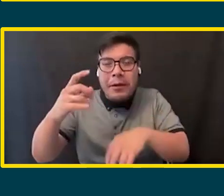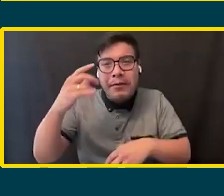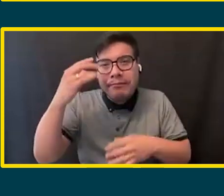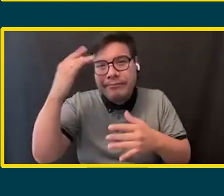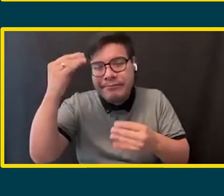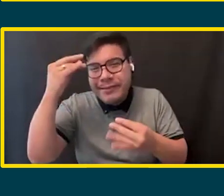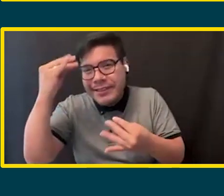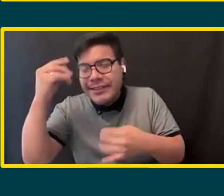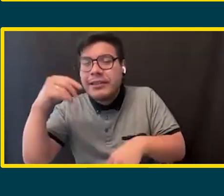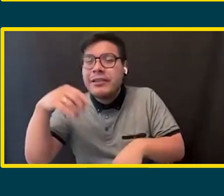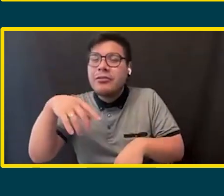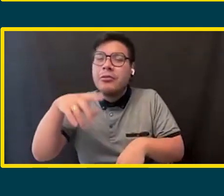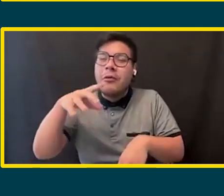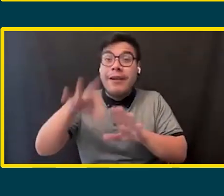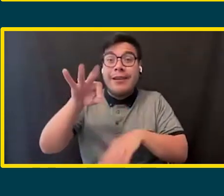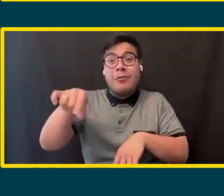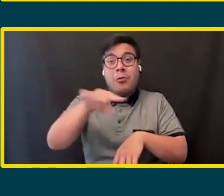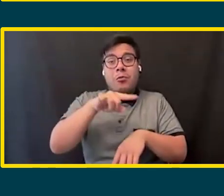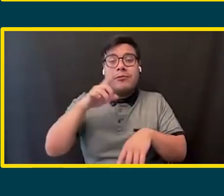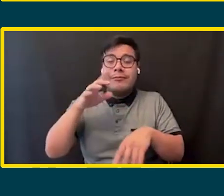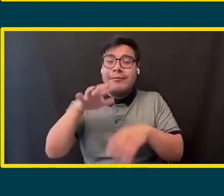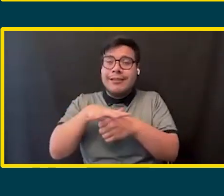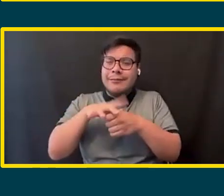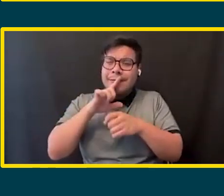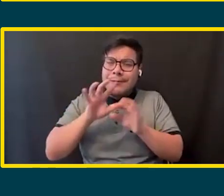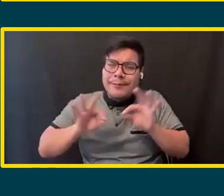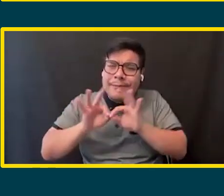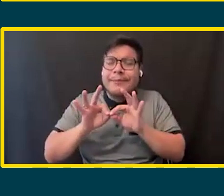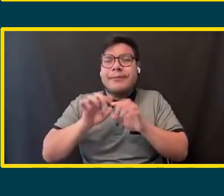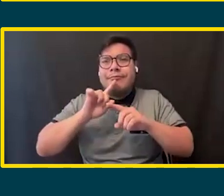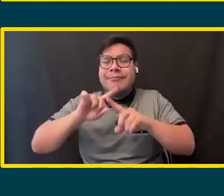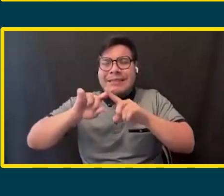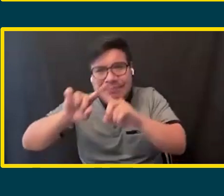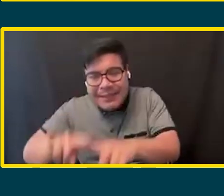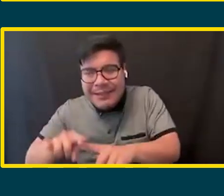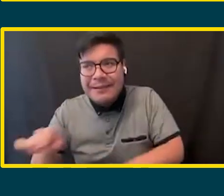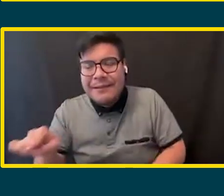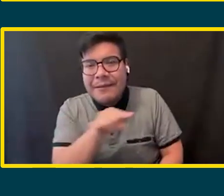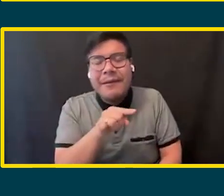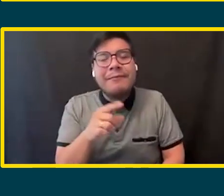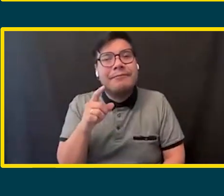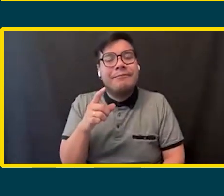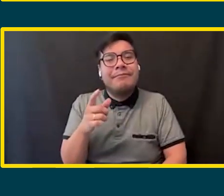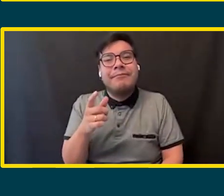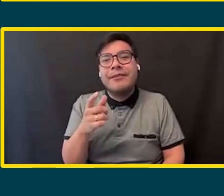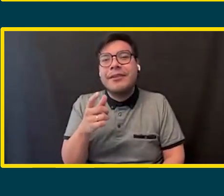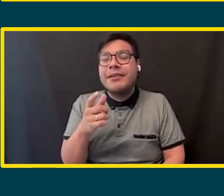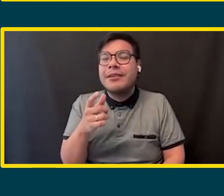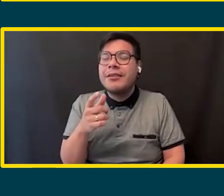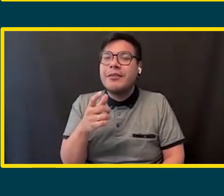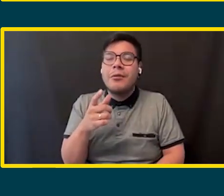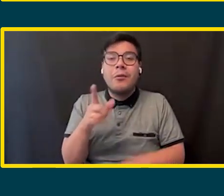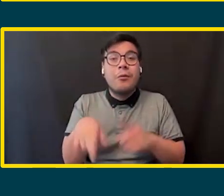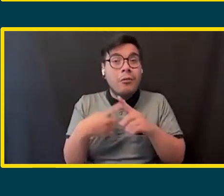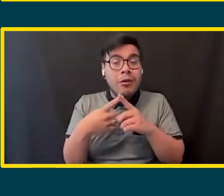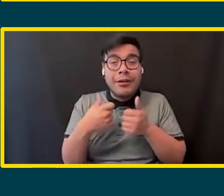is key. And really leaning on those people when you need them, whether you're going to come out or